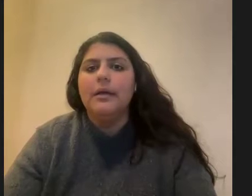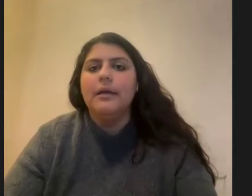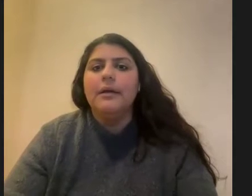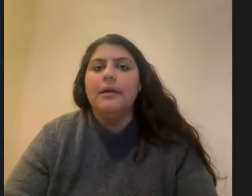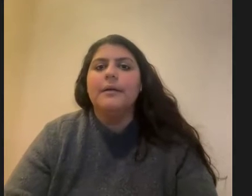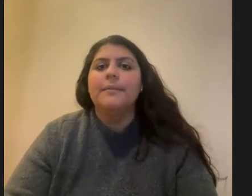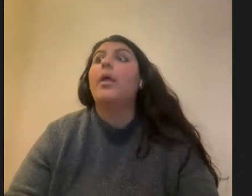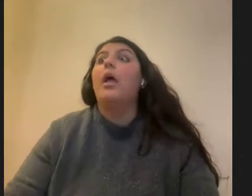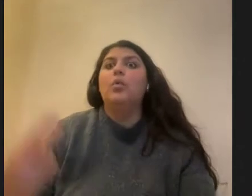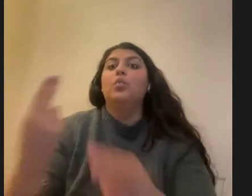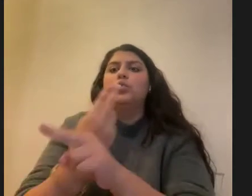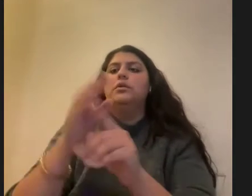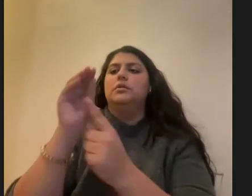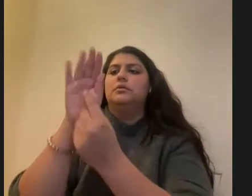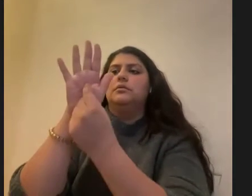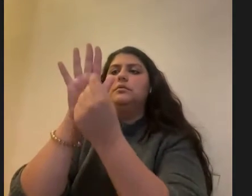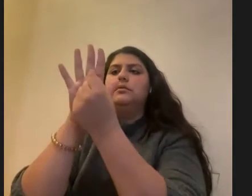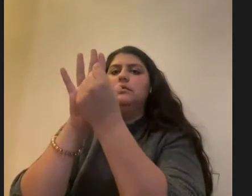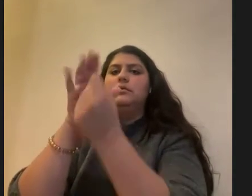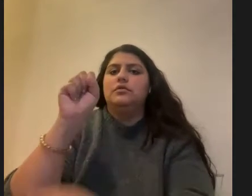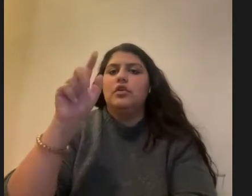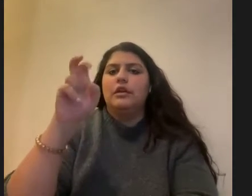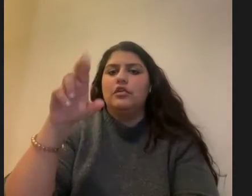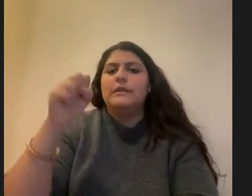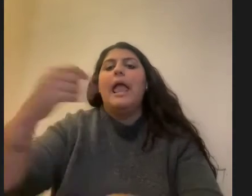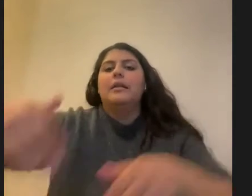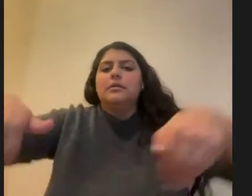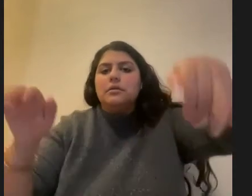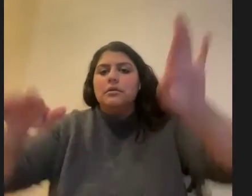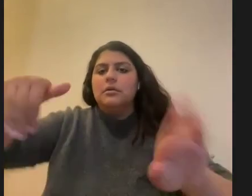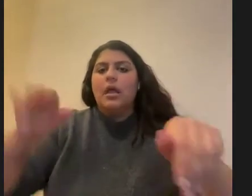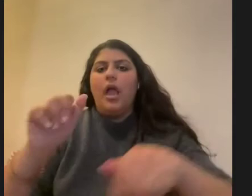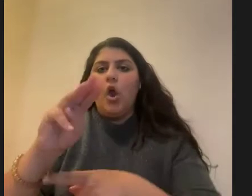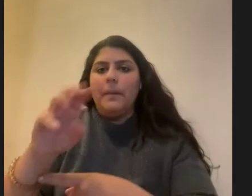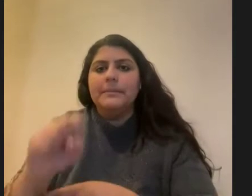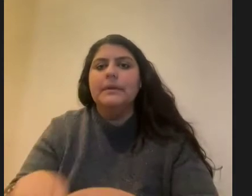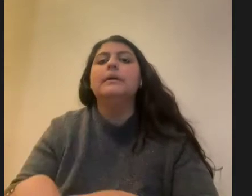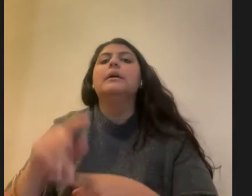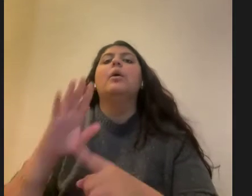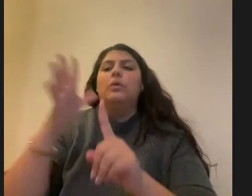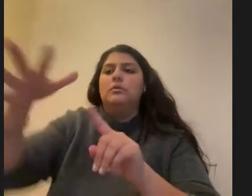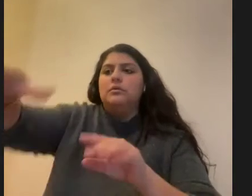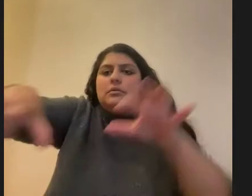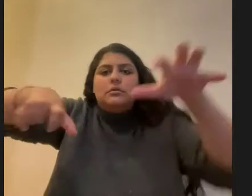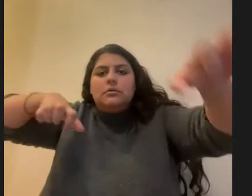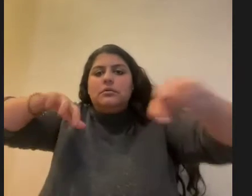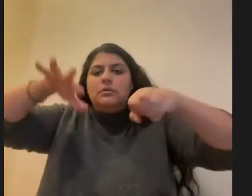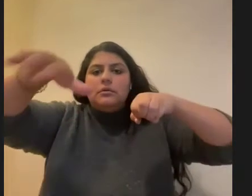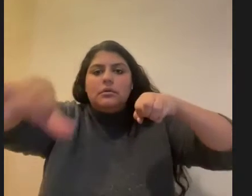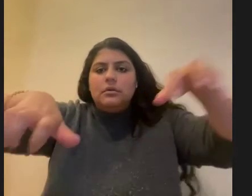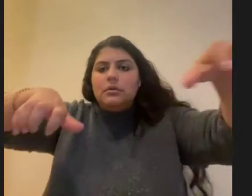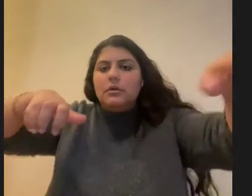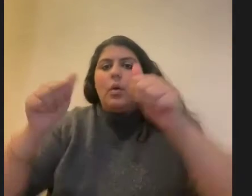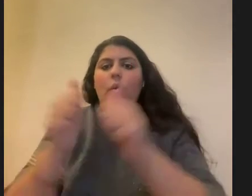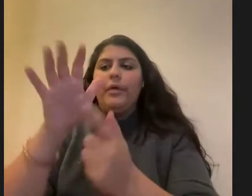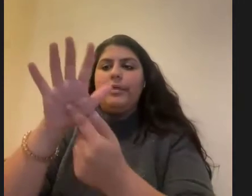With its suckers, essentially. I mean, it can move its arms, and so then it's going to like grip its terrain with its suckers. And so